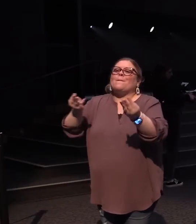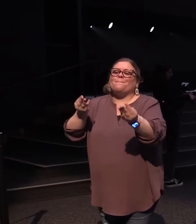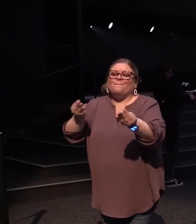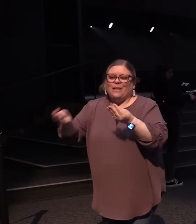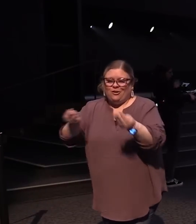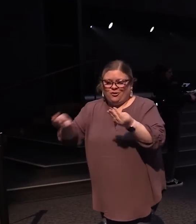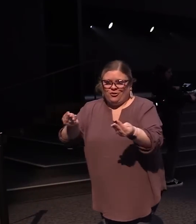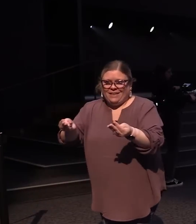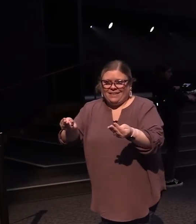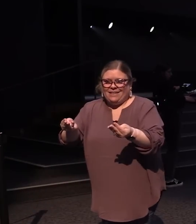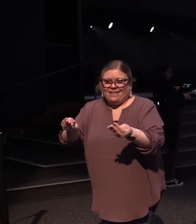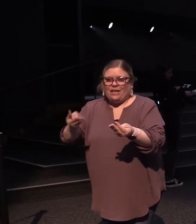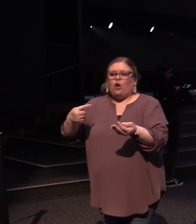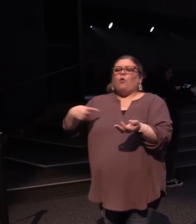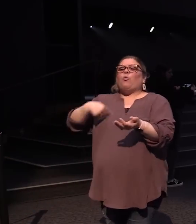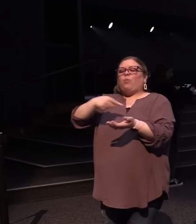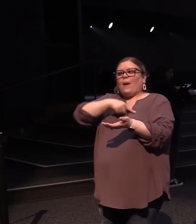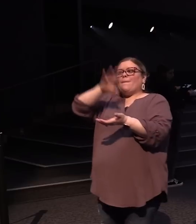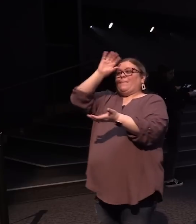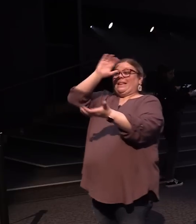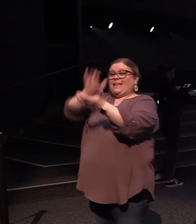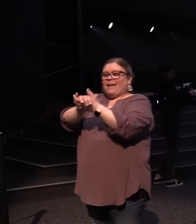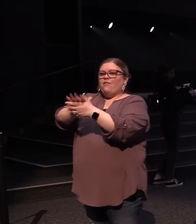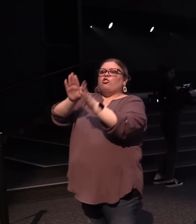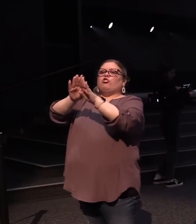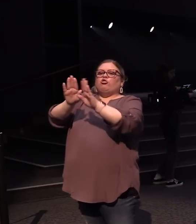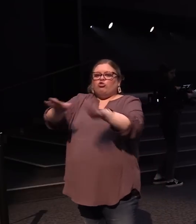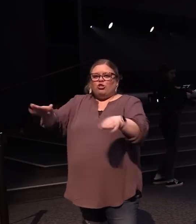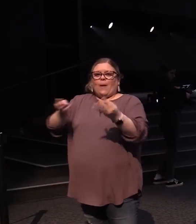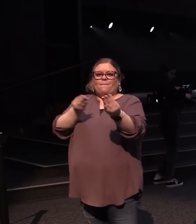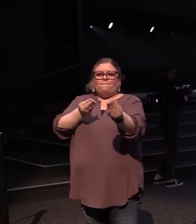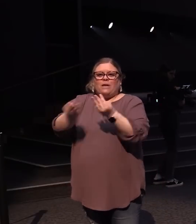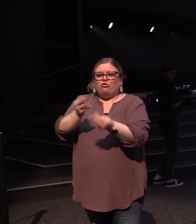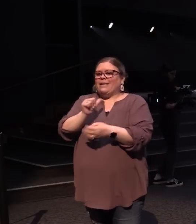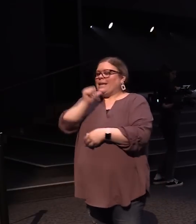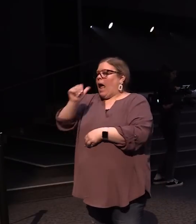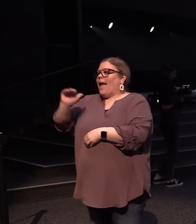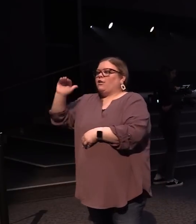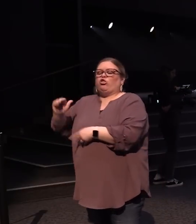ministry. We believe in children's ministry.